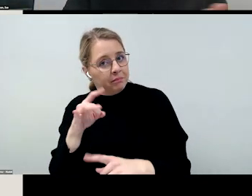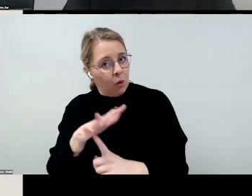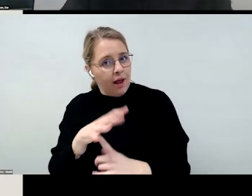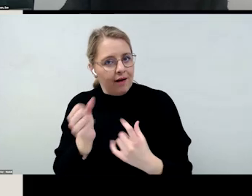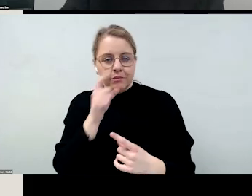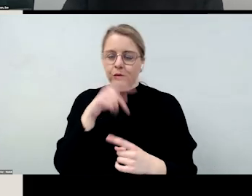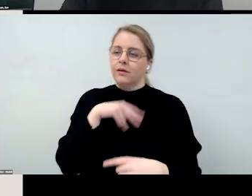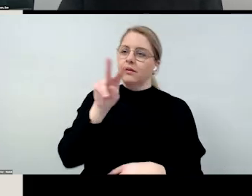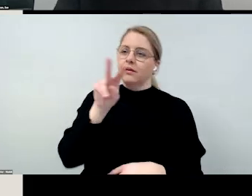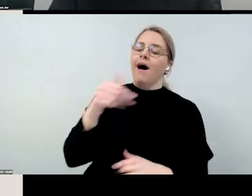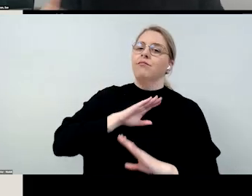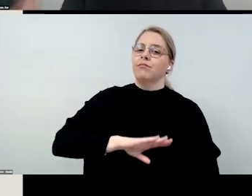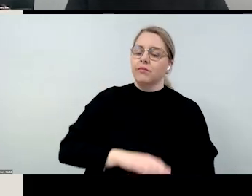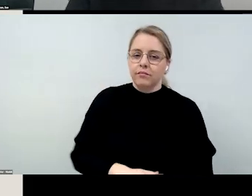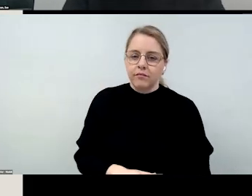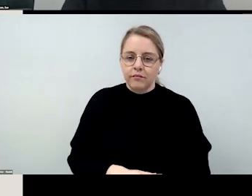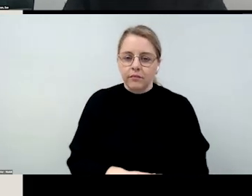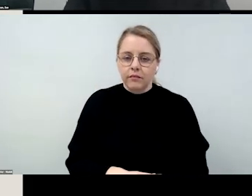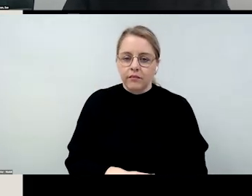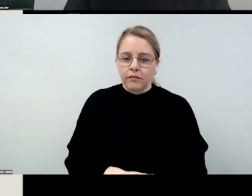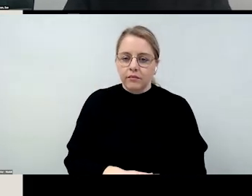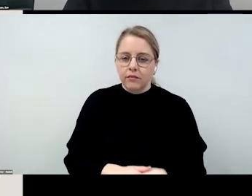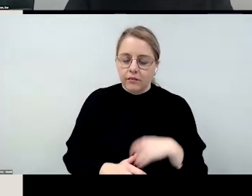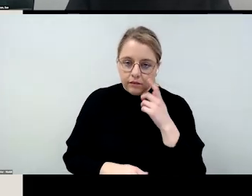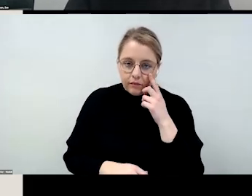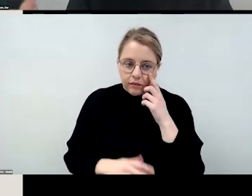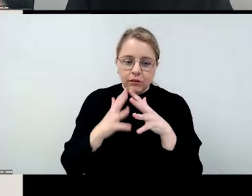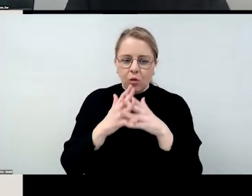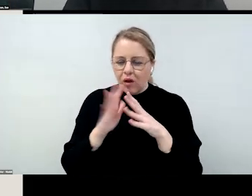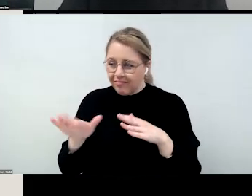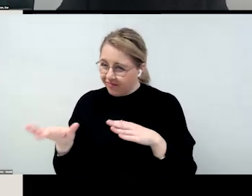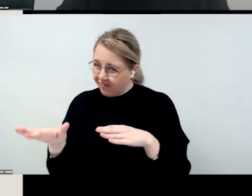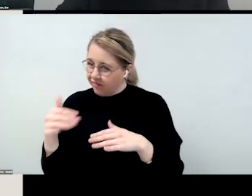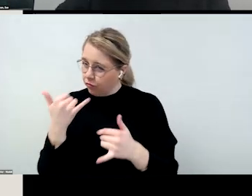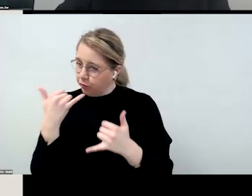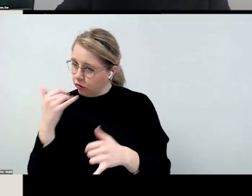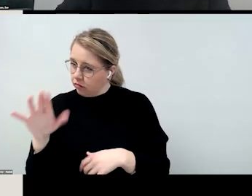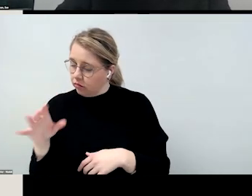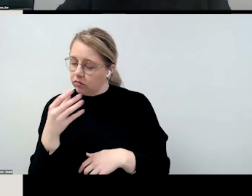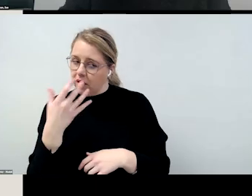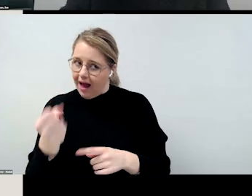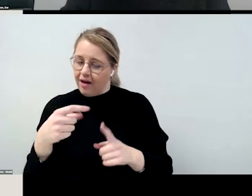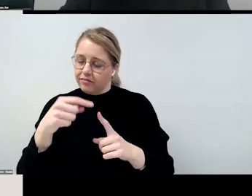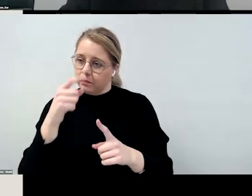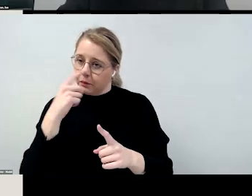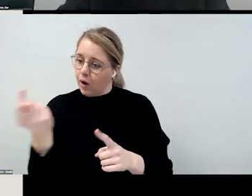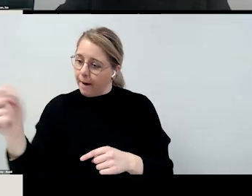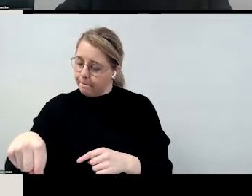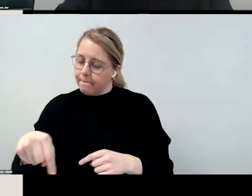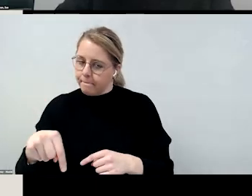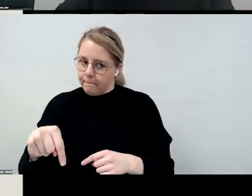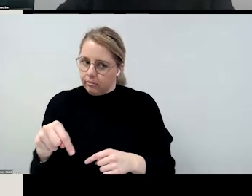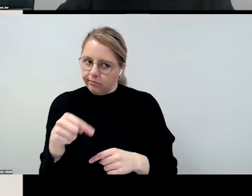really helpful if you let your reception staff know if someone needs these reasonable adjustments ahead of time so they're able to engage in a more